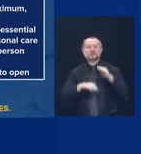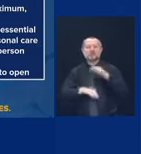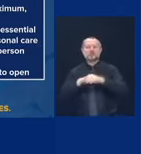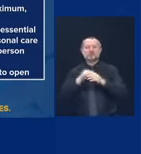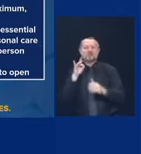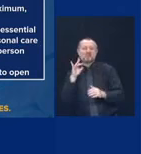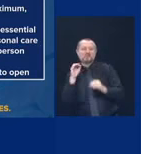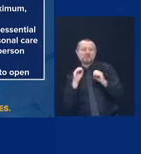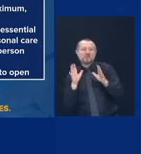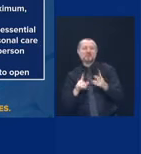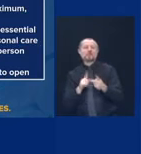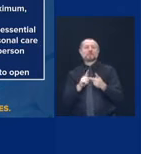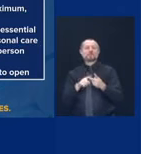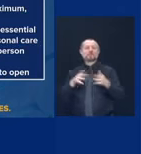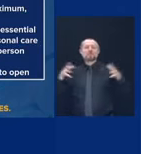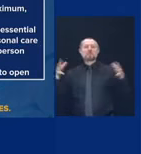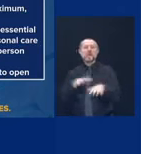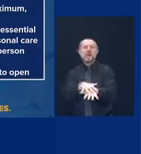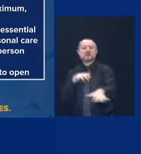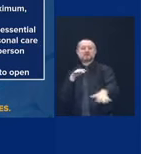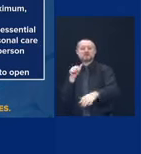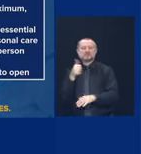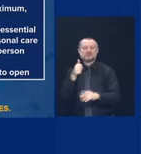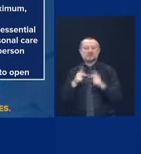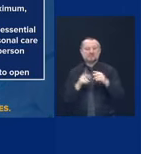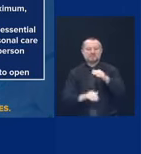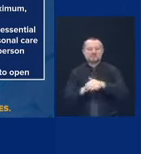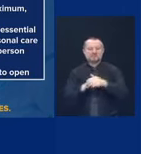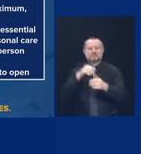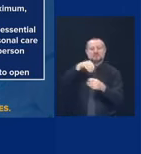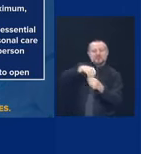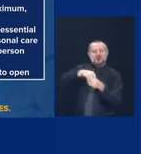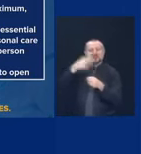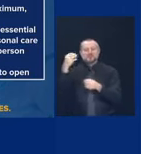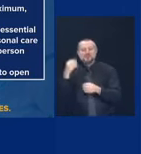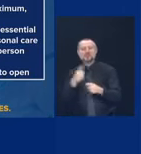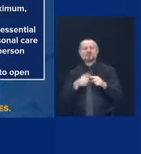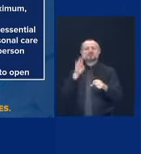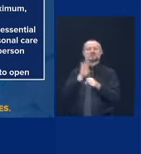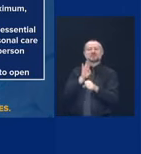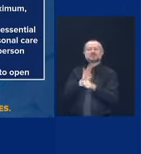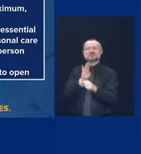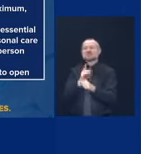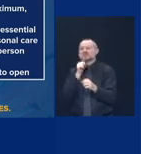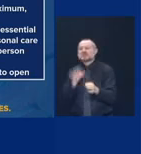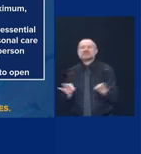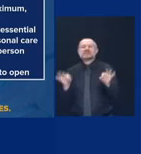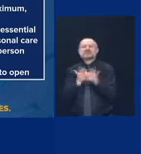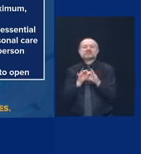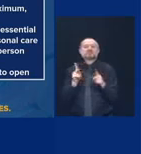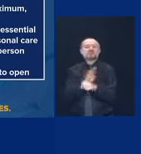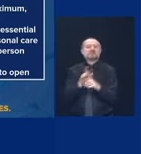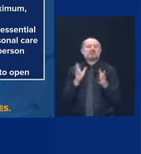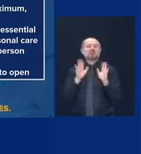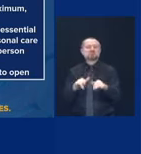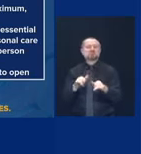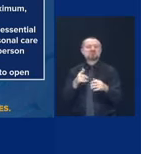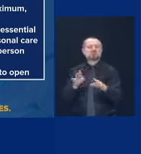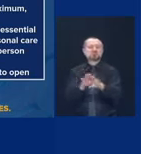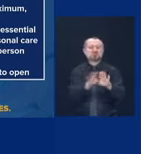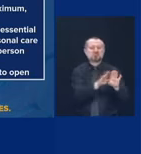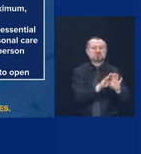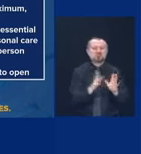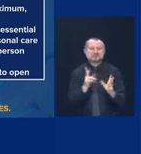high-risk non-essential, such as gyms, personal care. Dining for people,